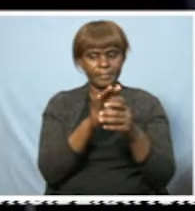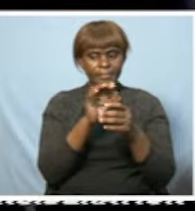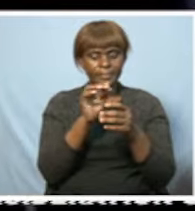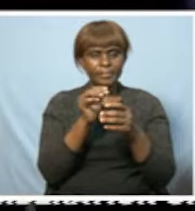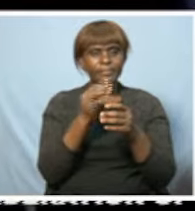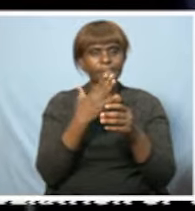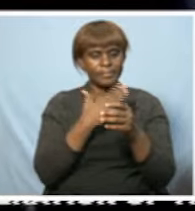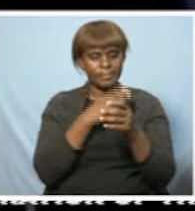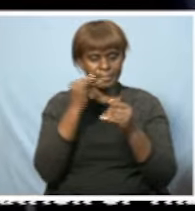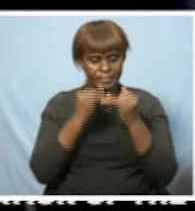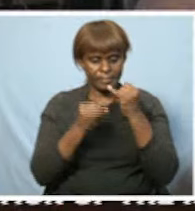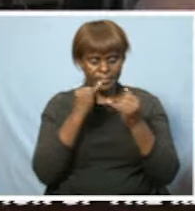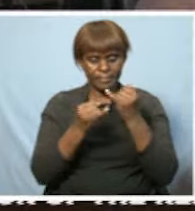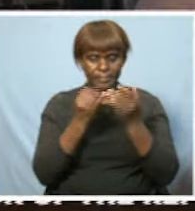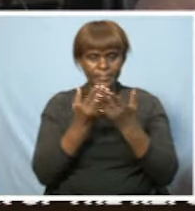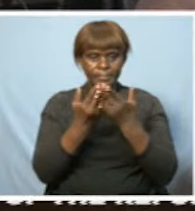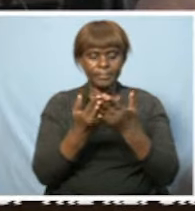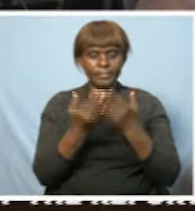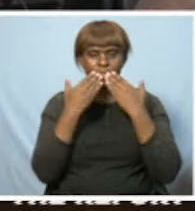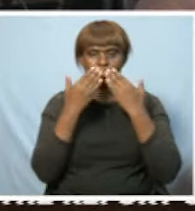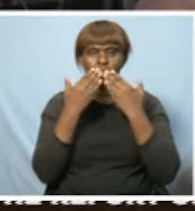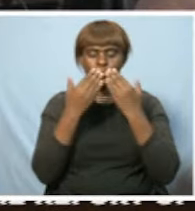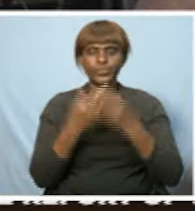my final submission. Thank you.